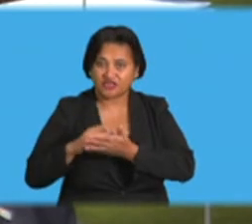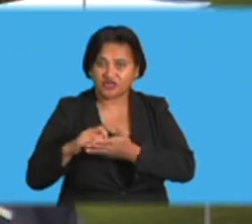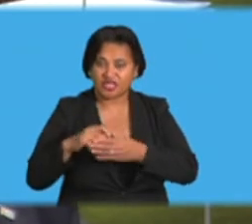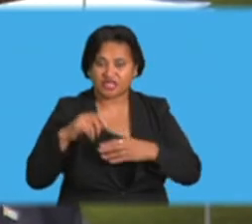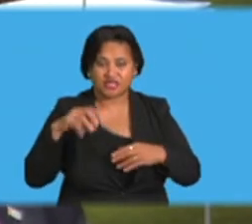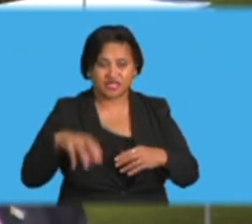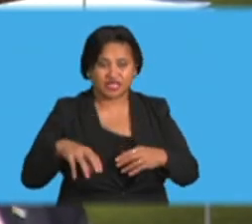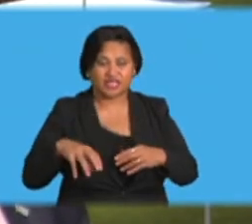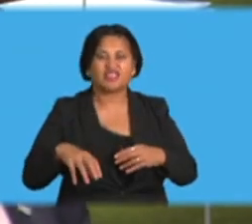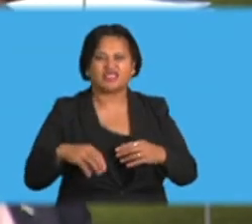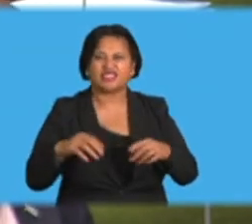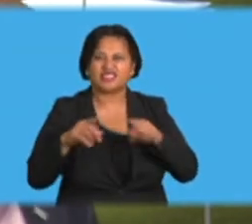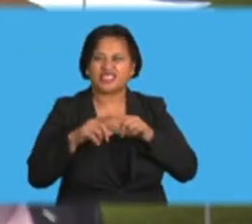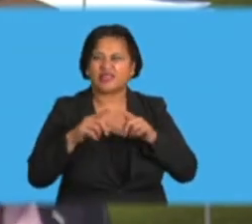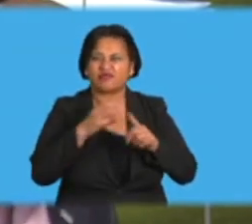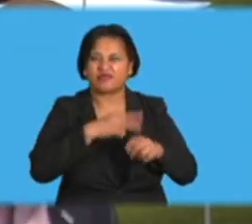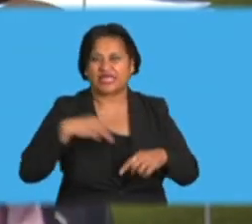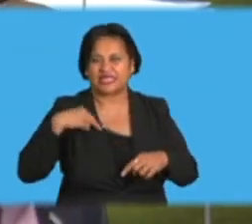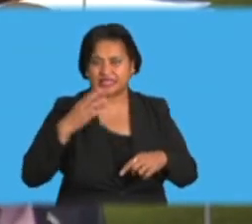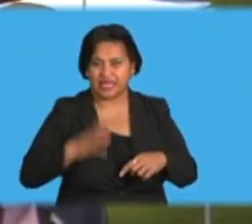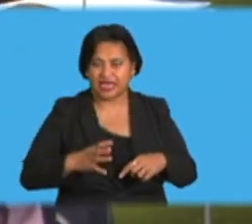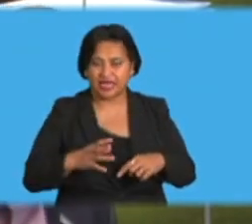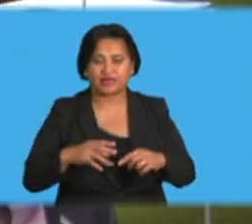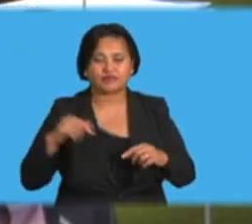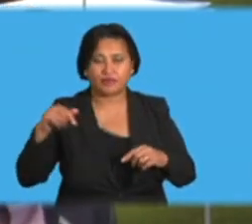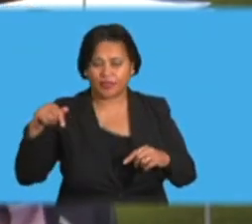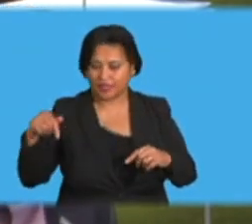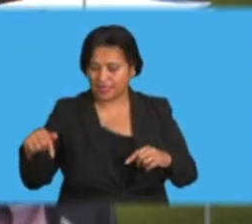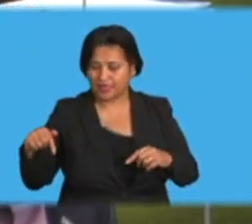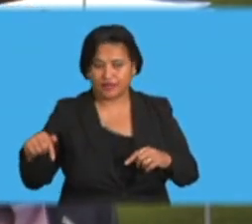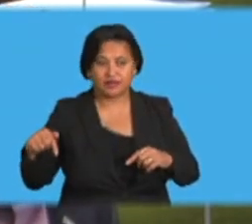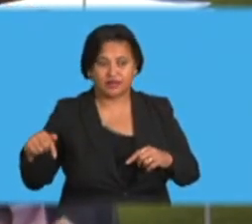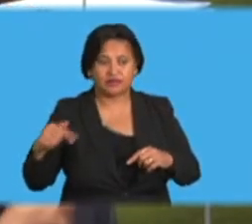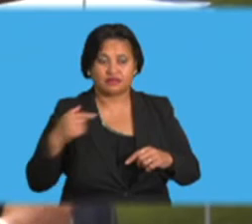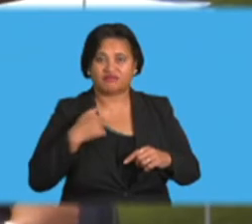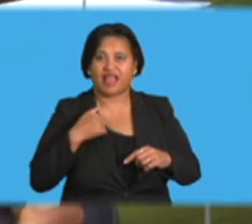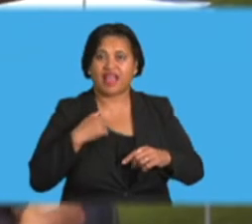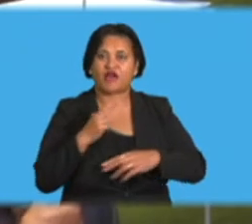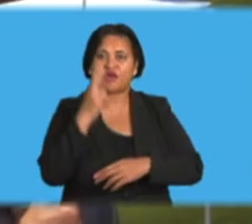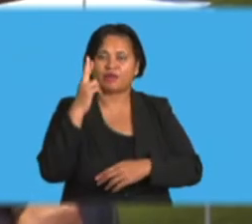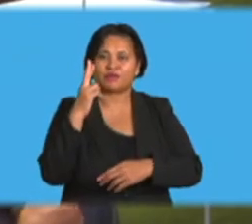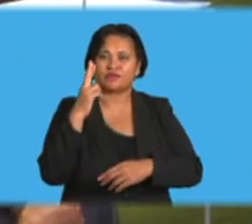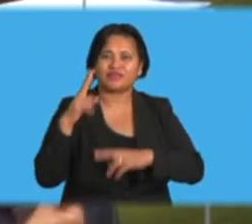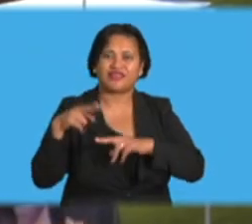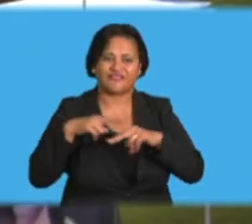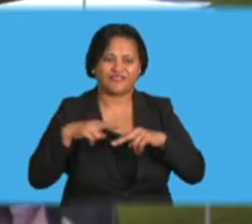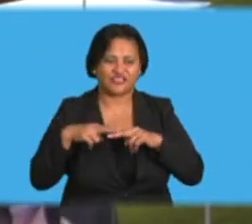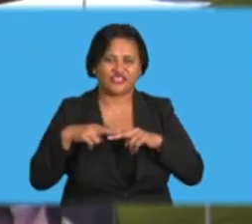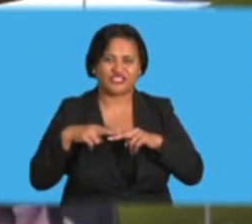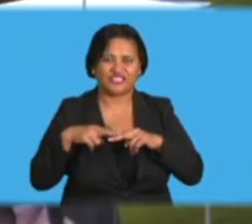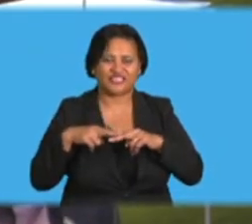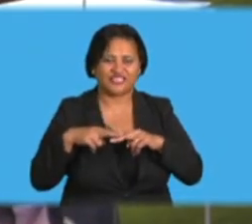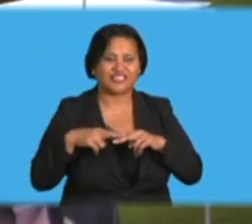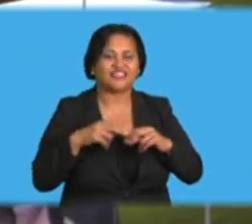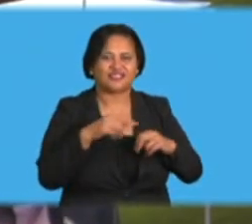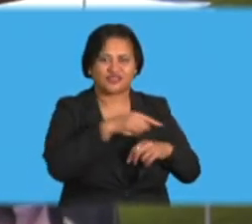is equivalent of a ministerial position, and as I was representing Fiji as the Governor for Fiji and representing the